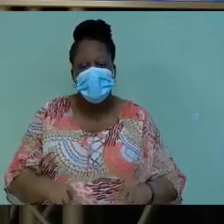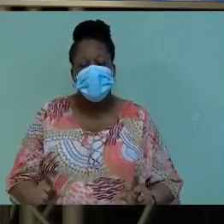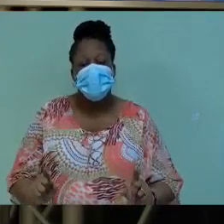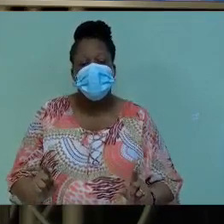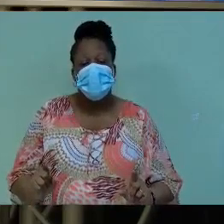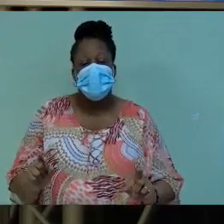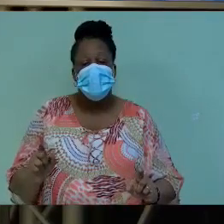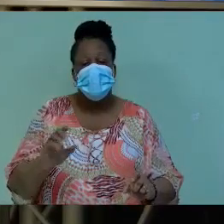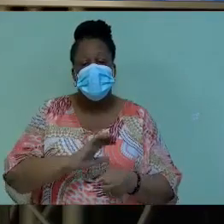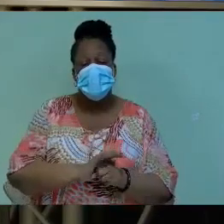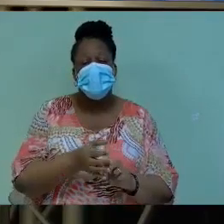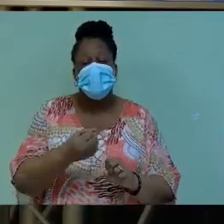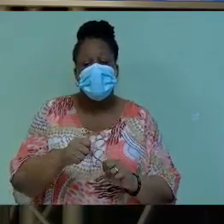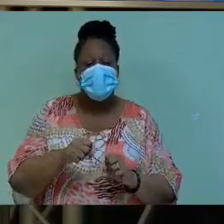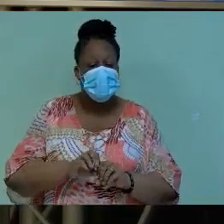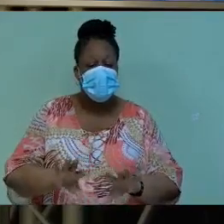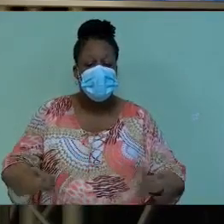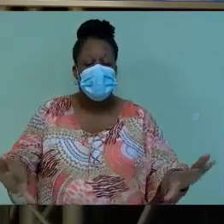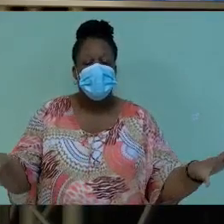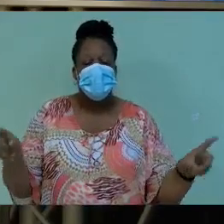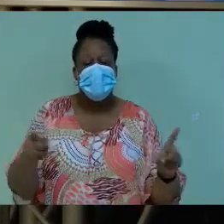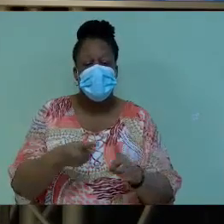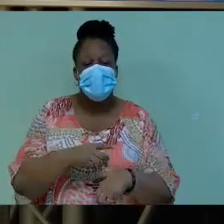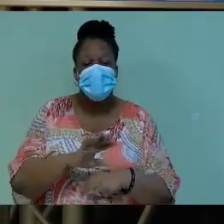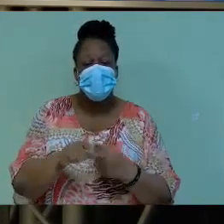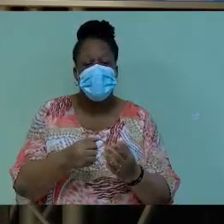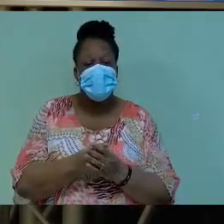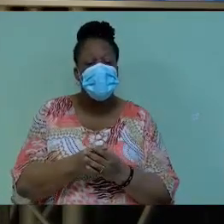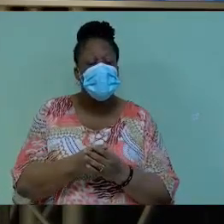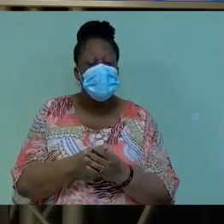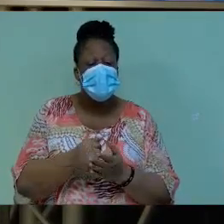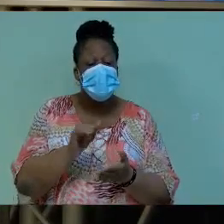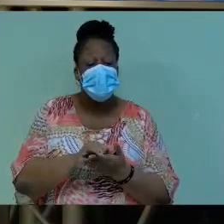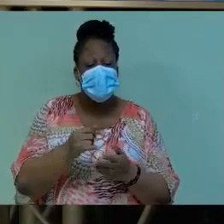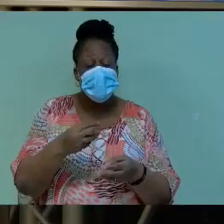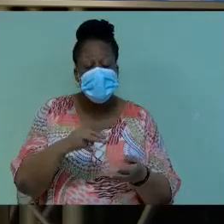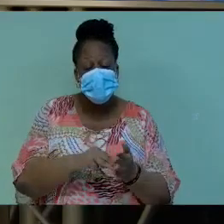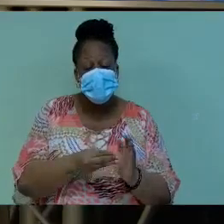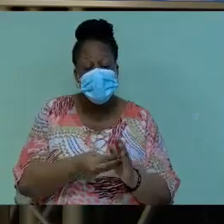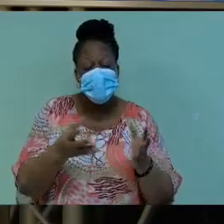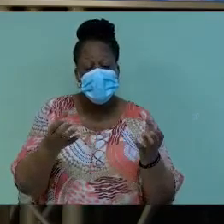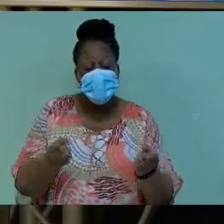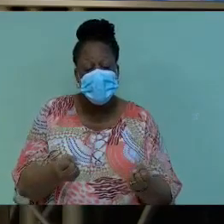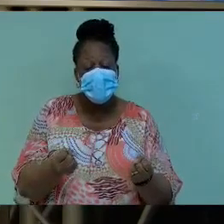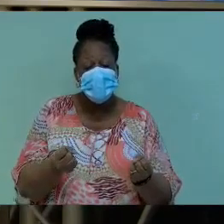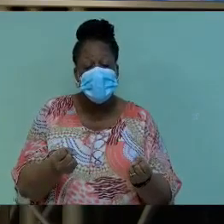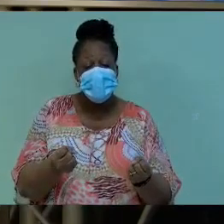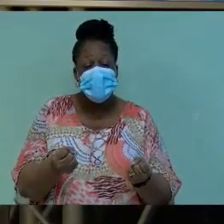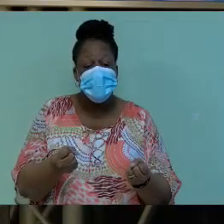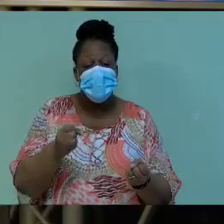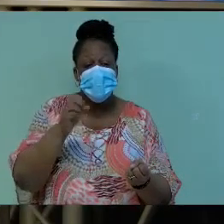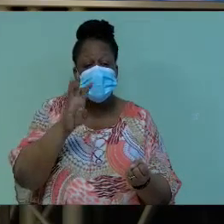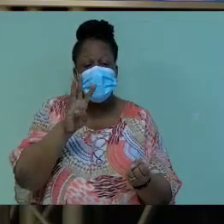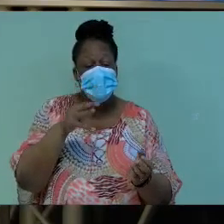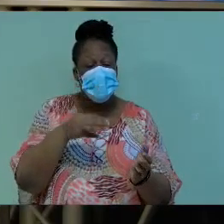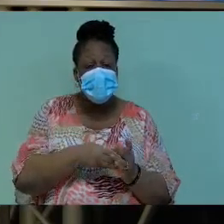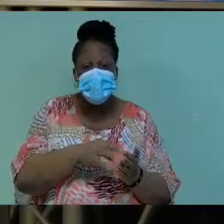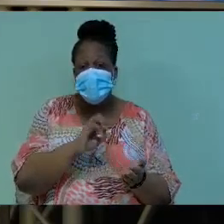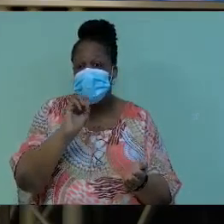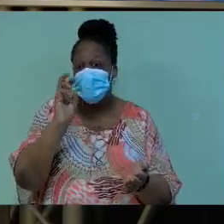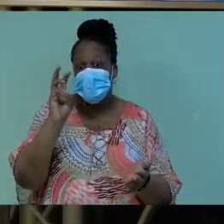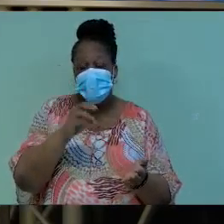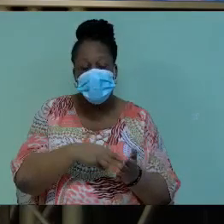spread, we are saying that we will be willing to sacrifice between 2,000 to 4,000 or even 6,000 persons of our population. And